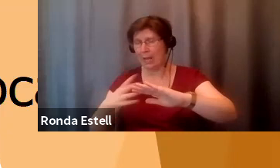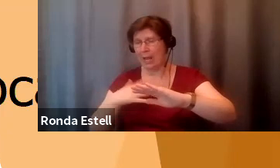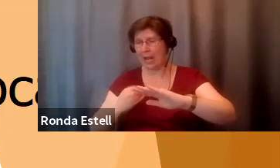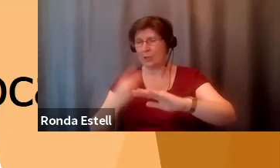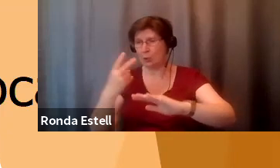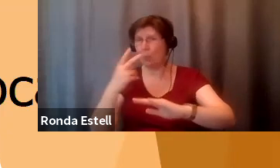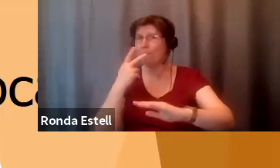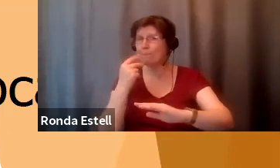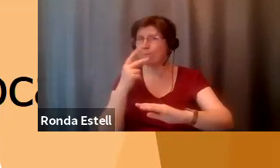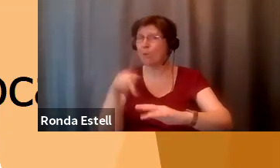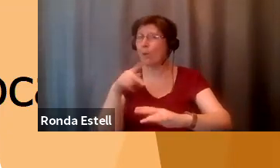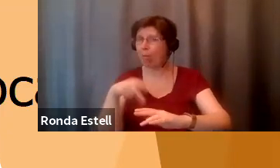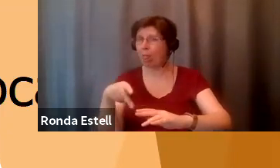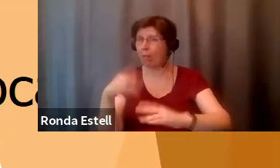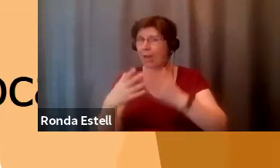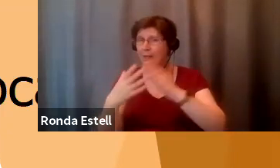is for the